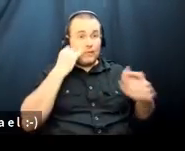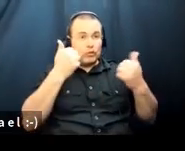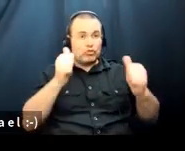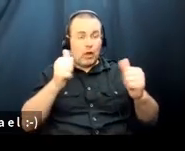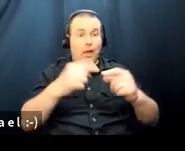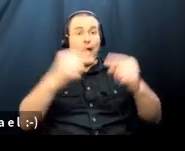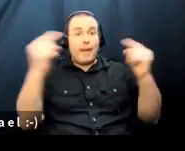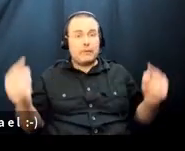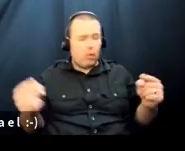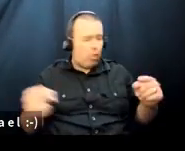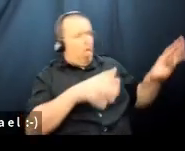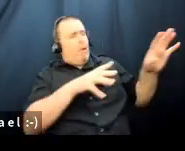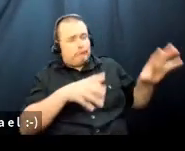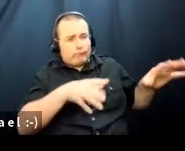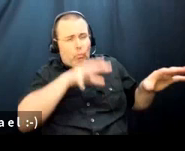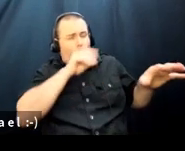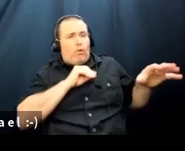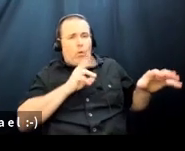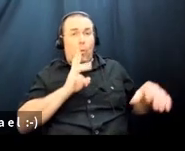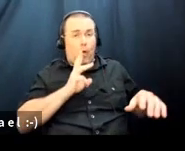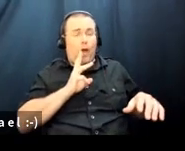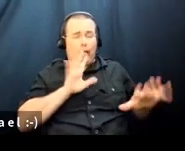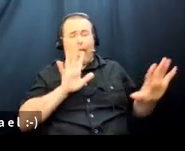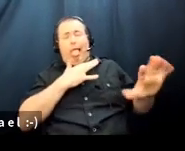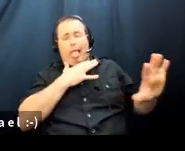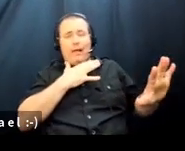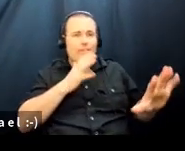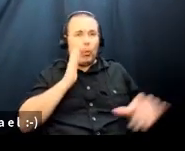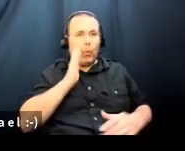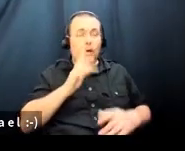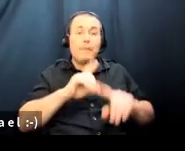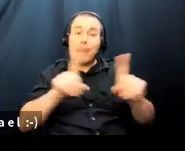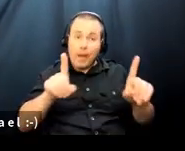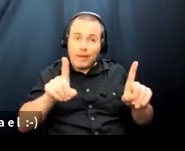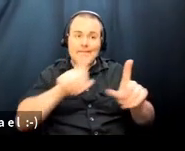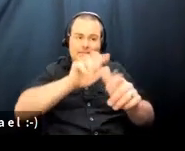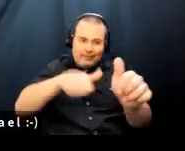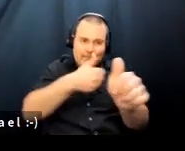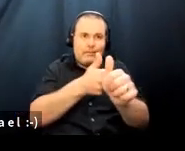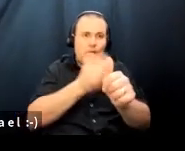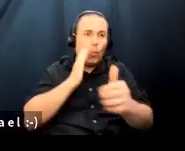it. But that increases the flexibility of the brain.